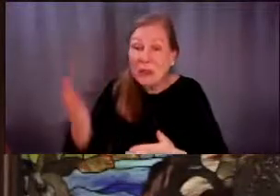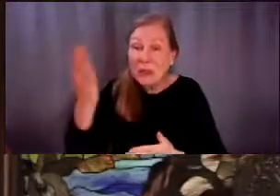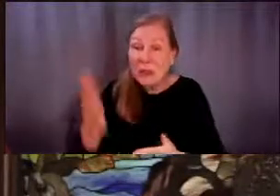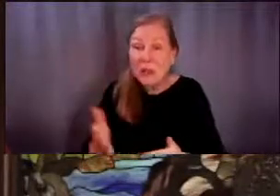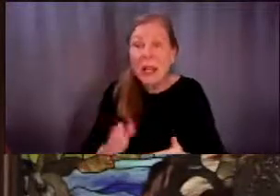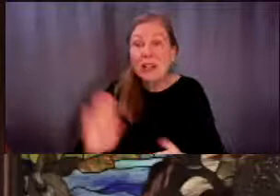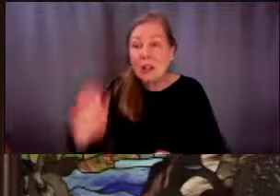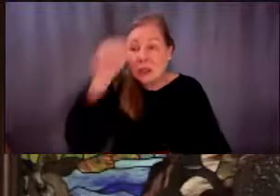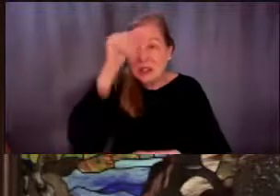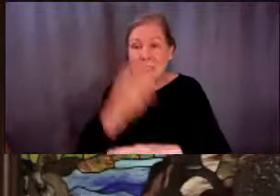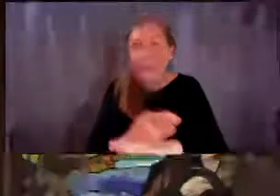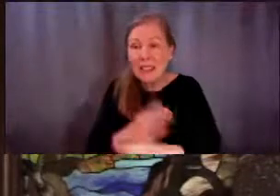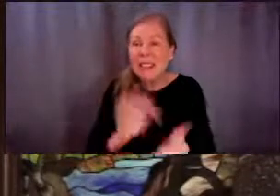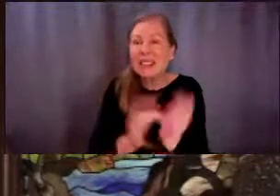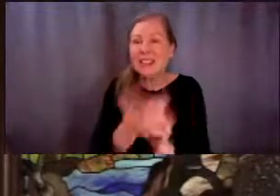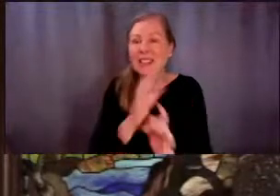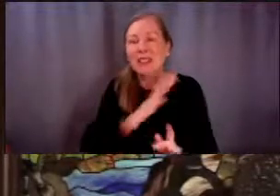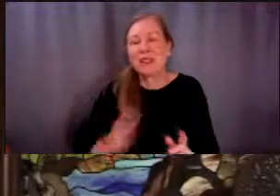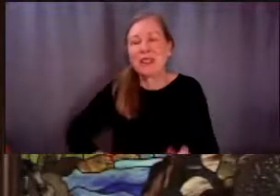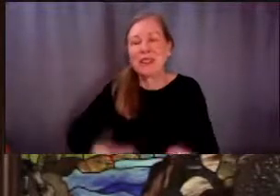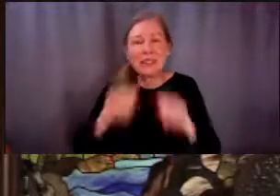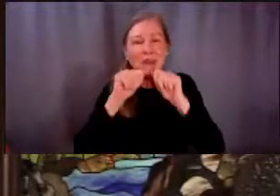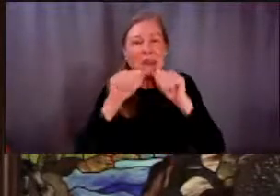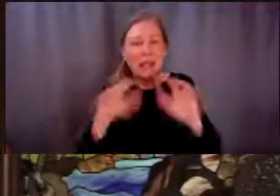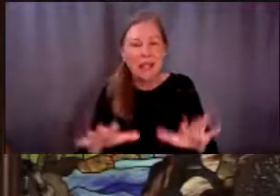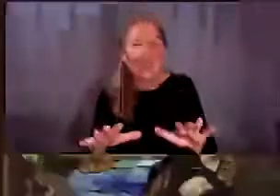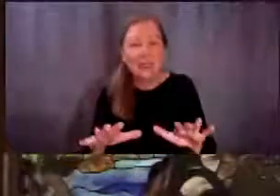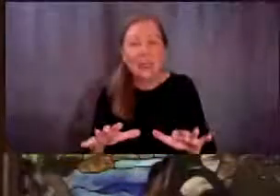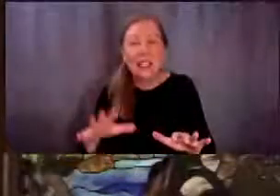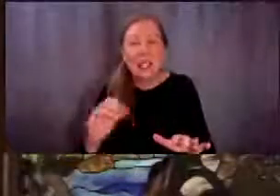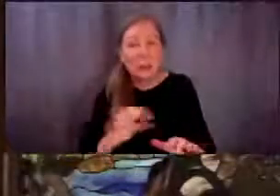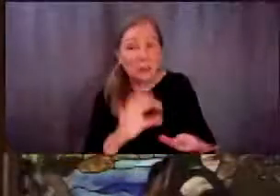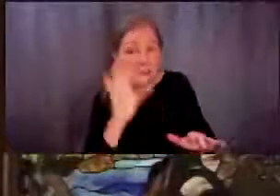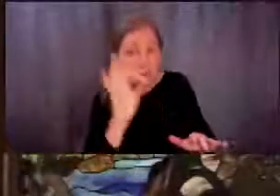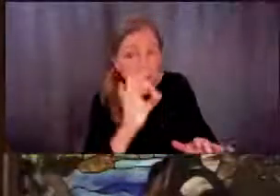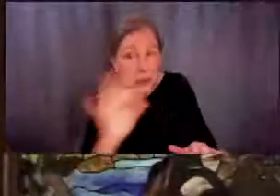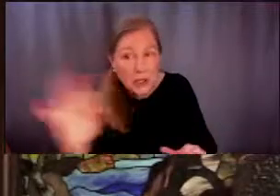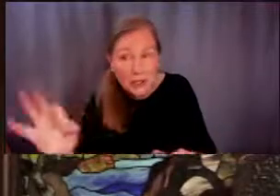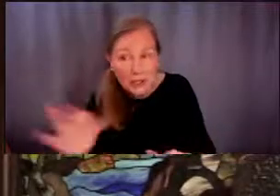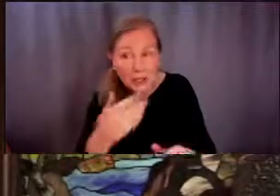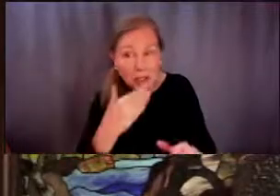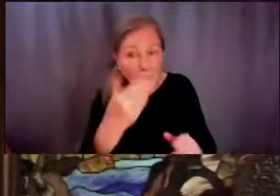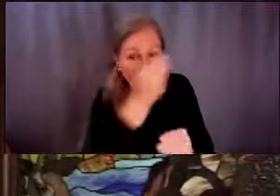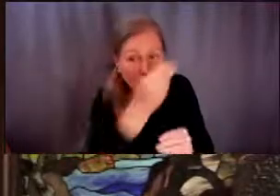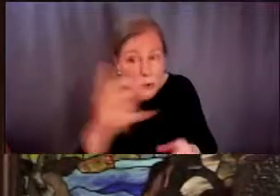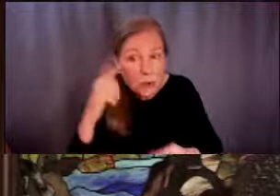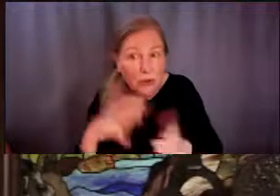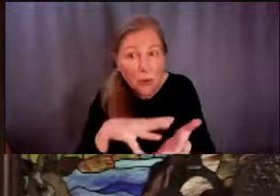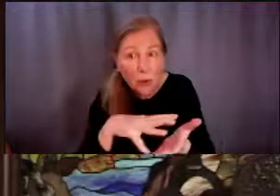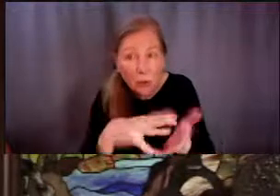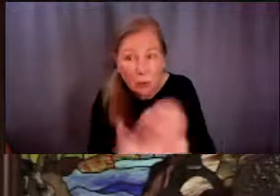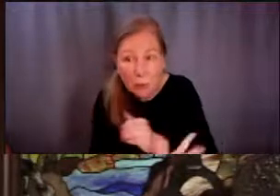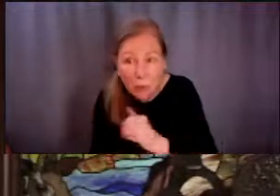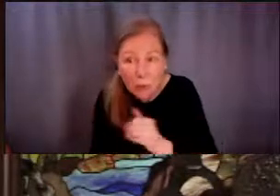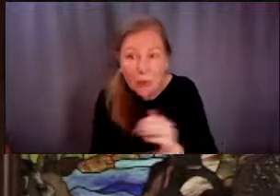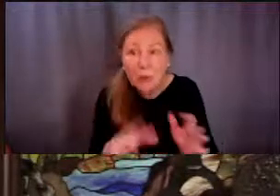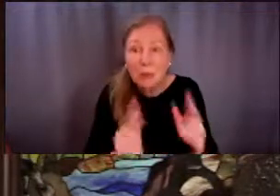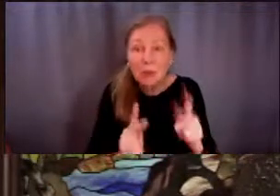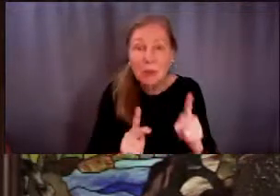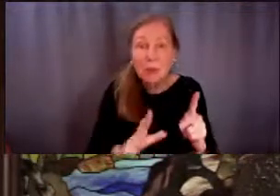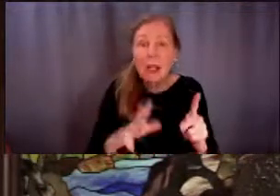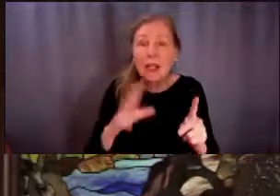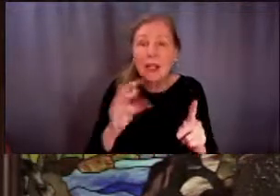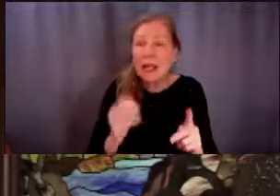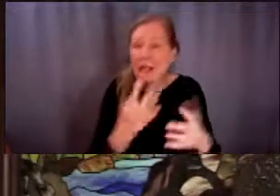Your Spirit anointed him to preach good news to the poor, to proclaim release to the captives and recovering of sight to the